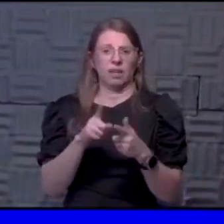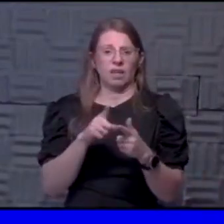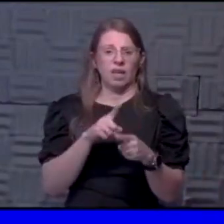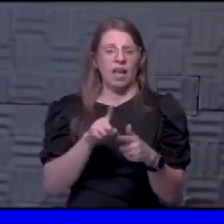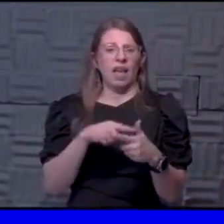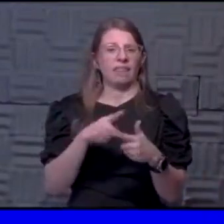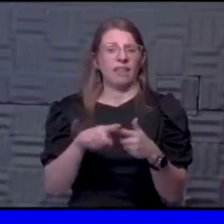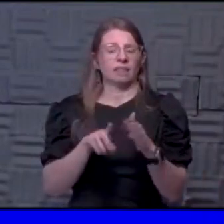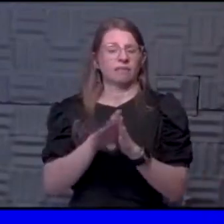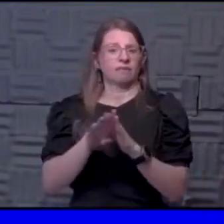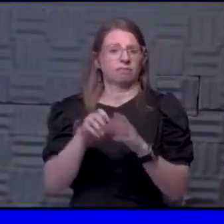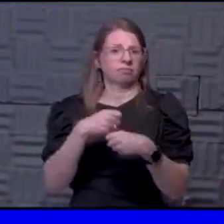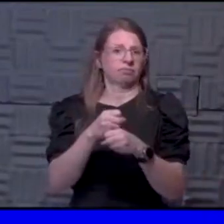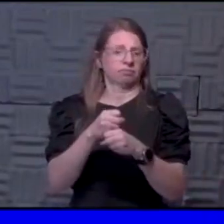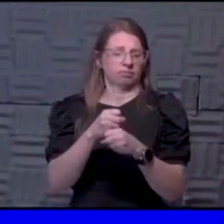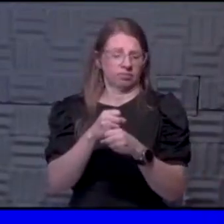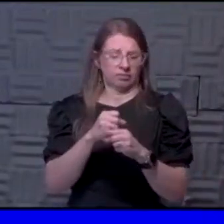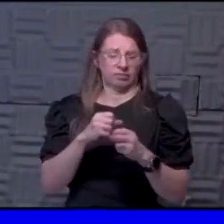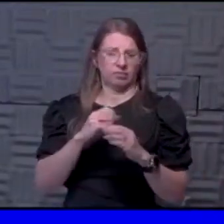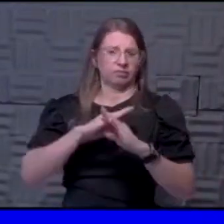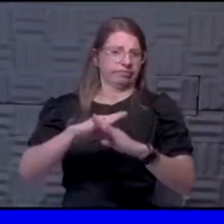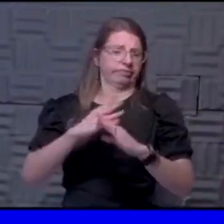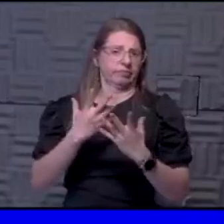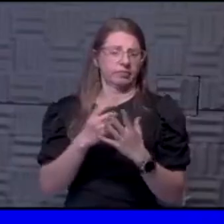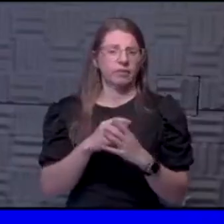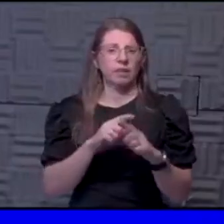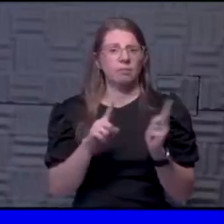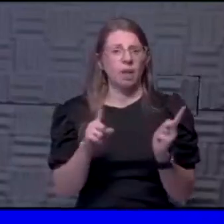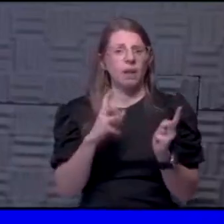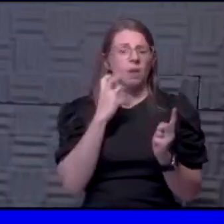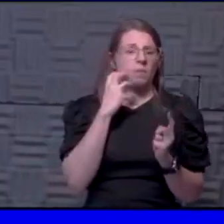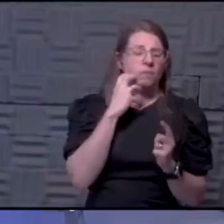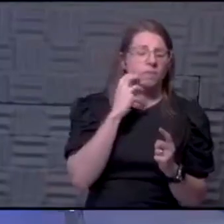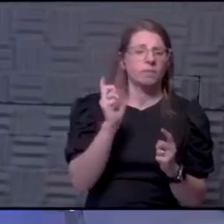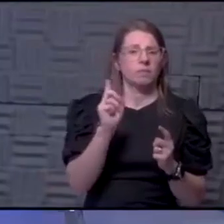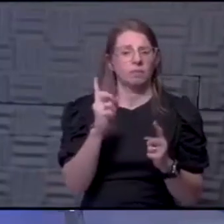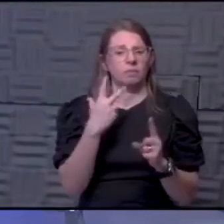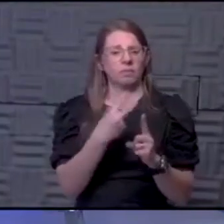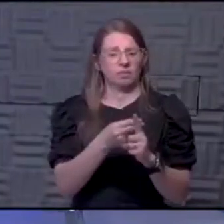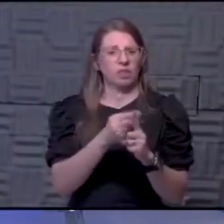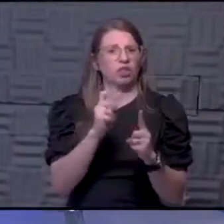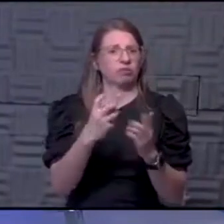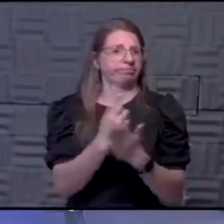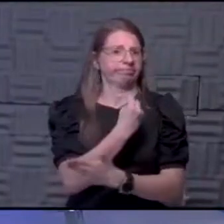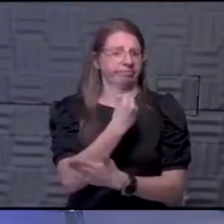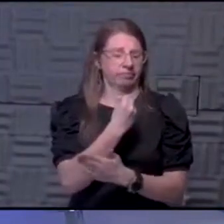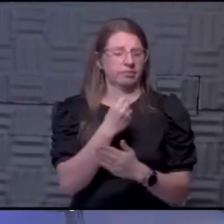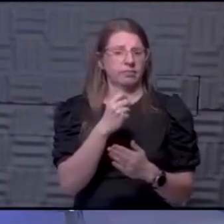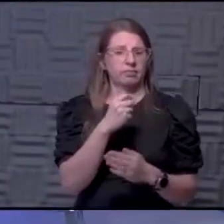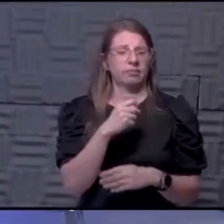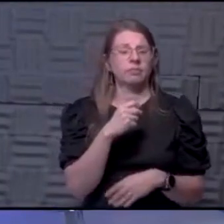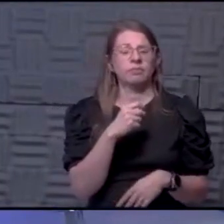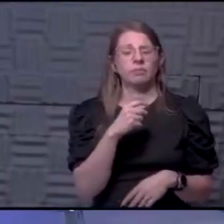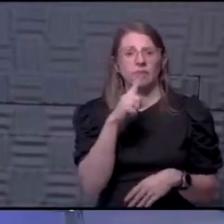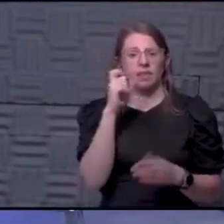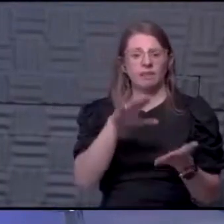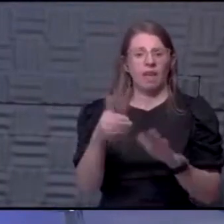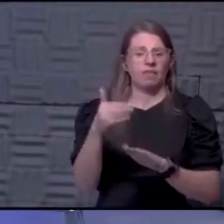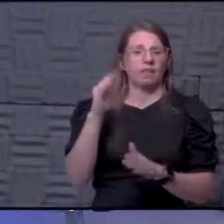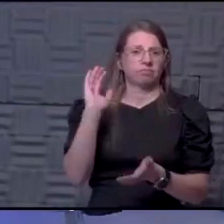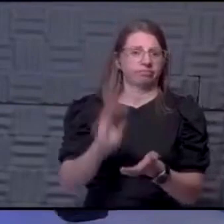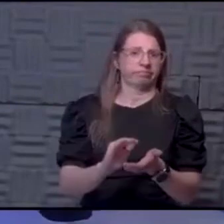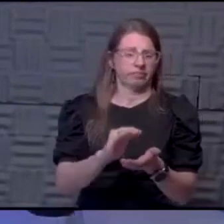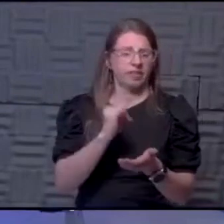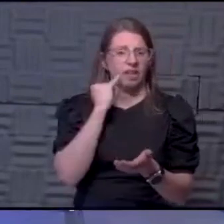major issues and increase your risk of hospitalization and death. Pamela says she's so glad that you're addressing this long